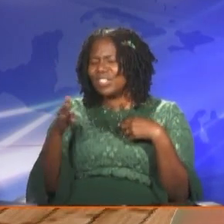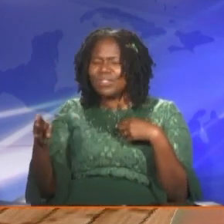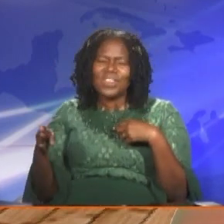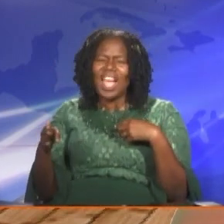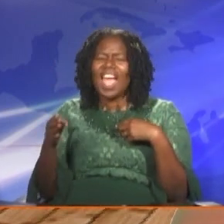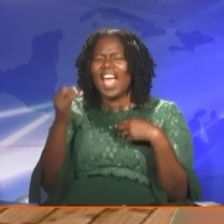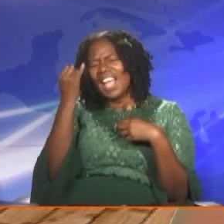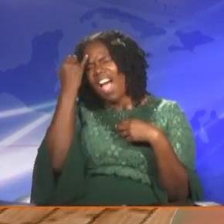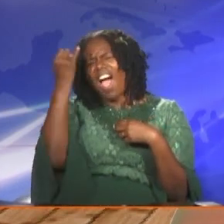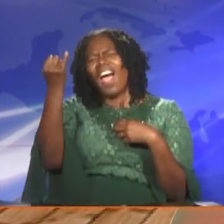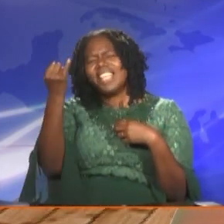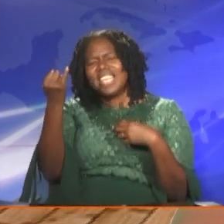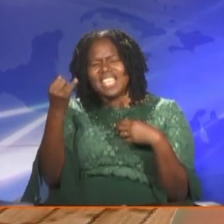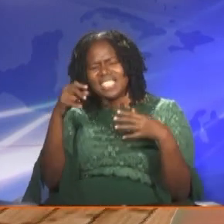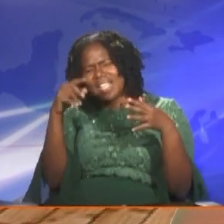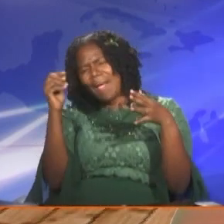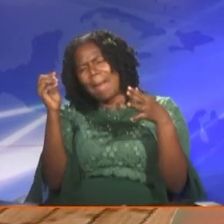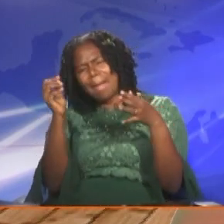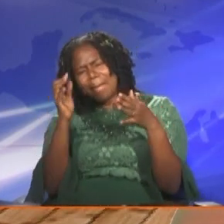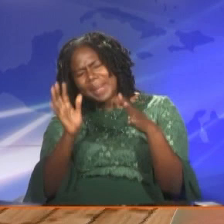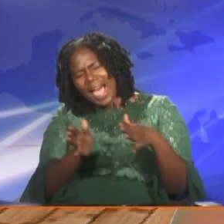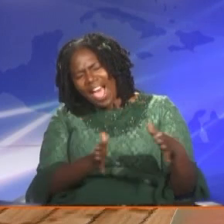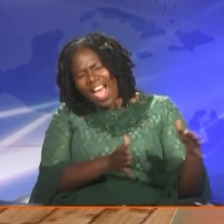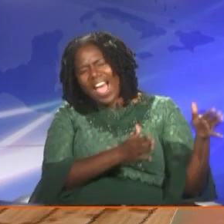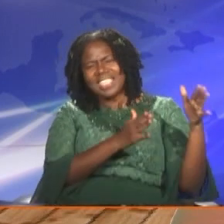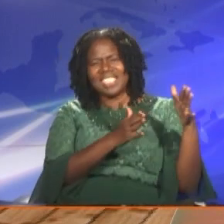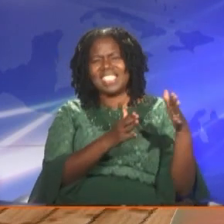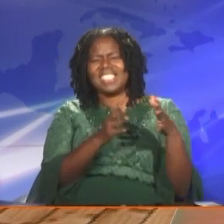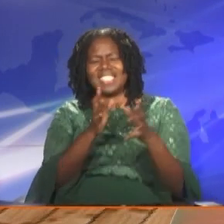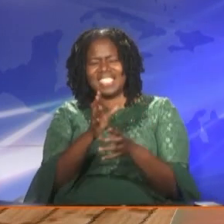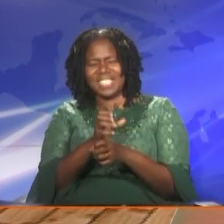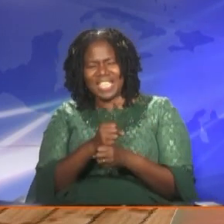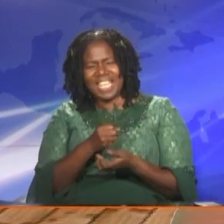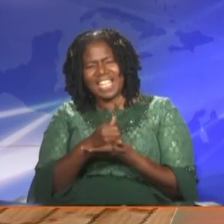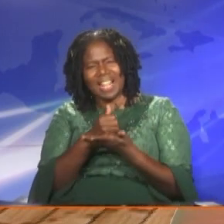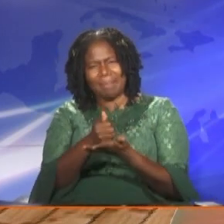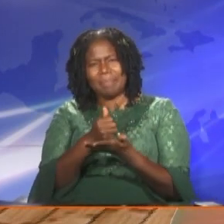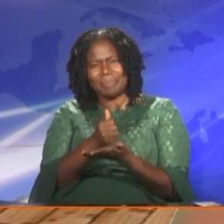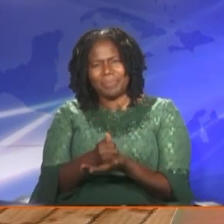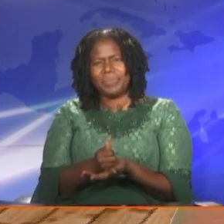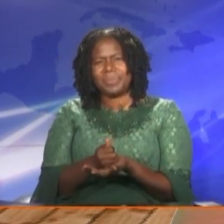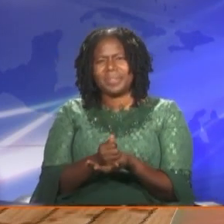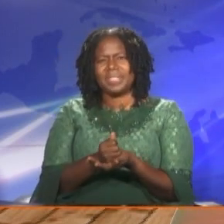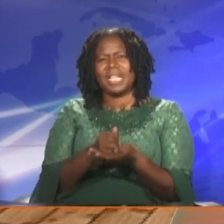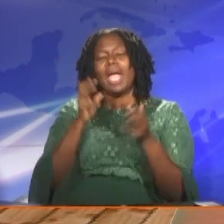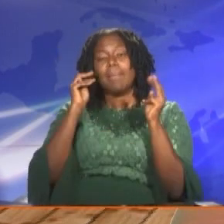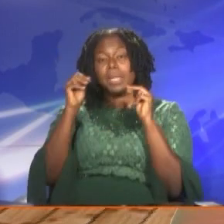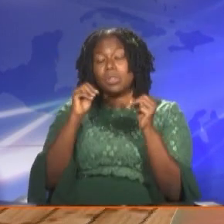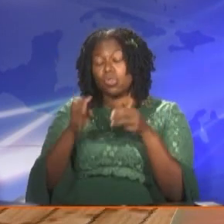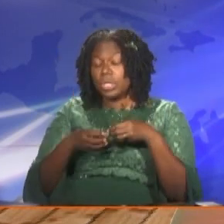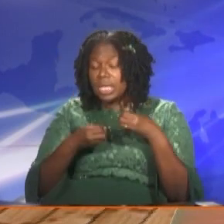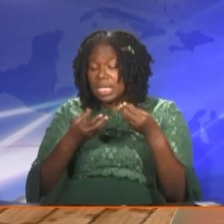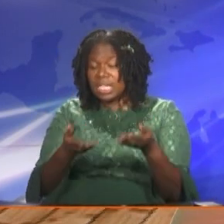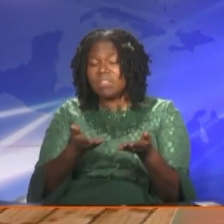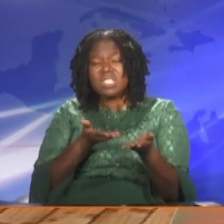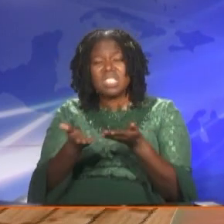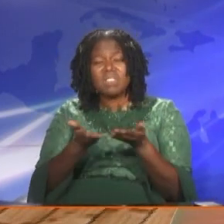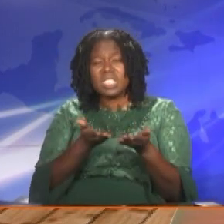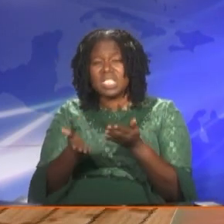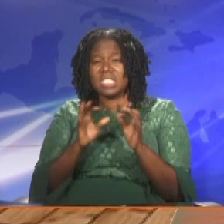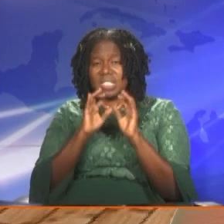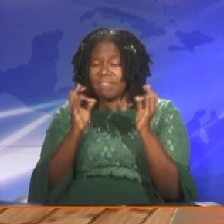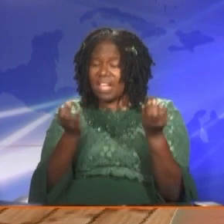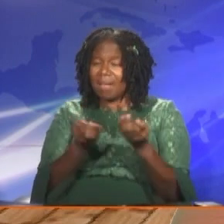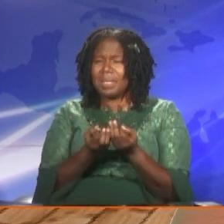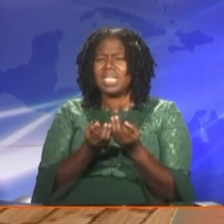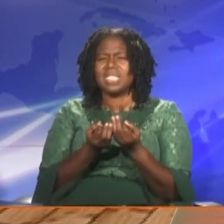being worked on. NFS provides services for families, number of services, including training,